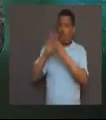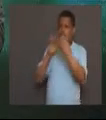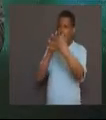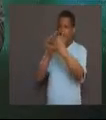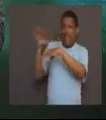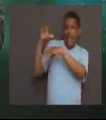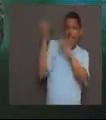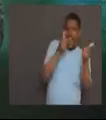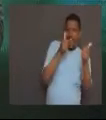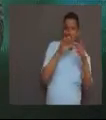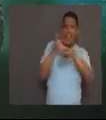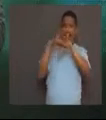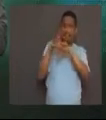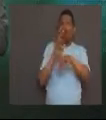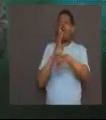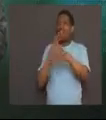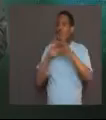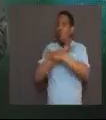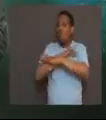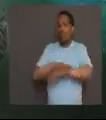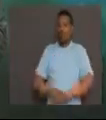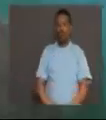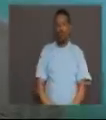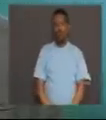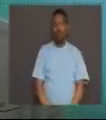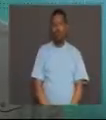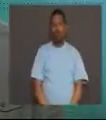land, and water pollution?